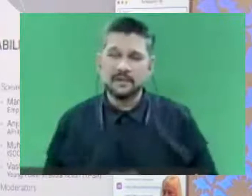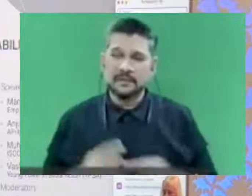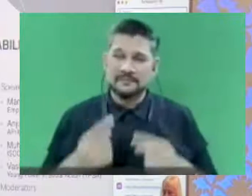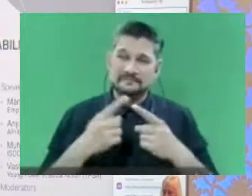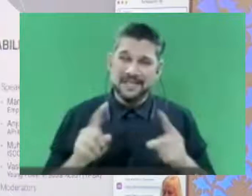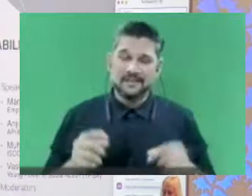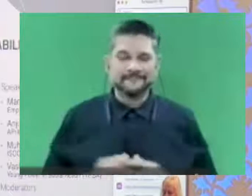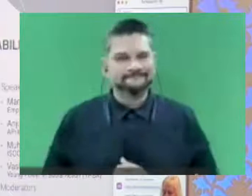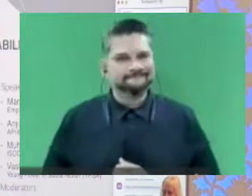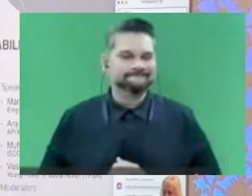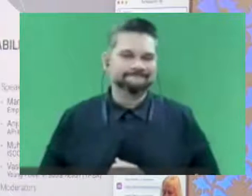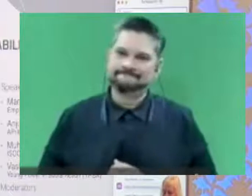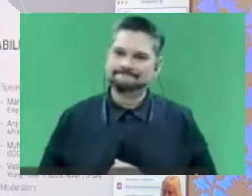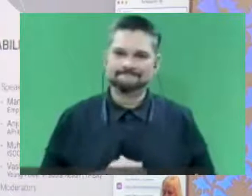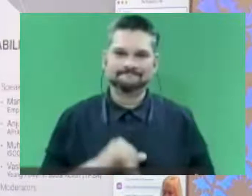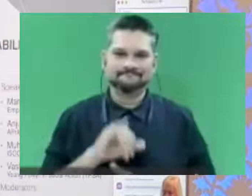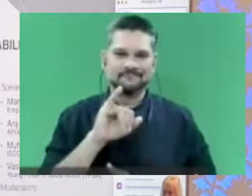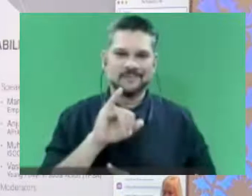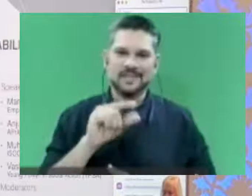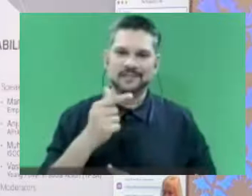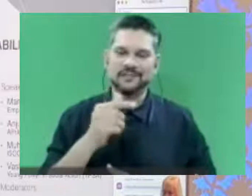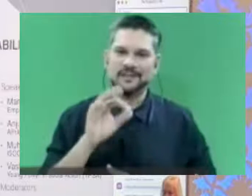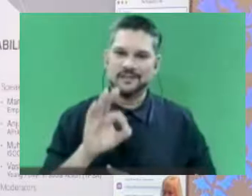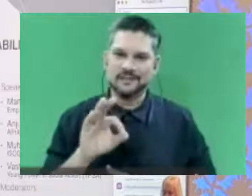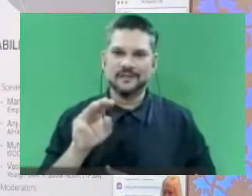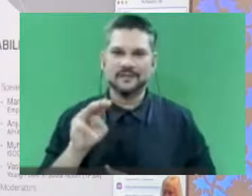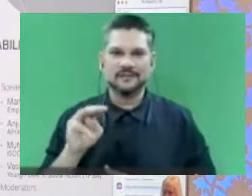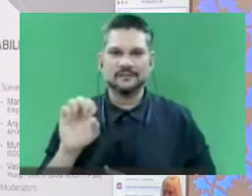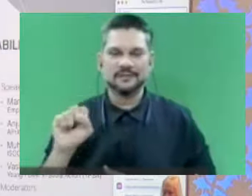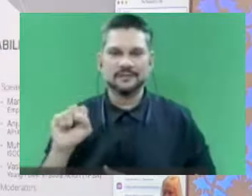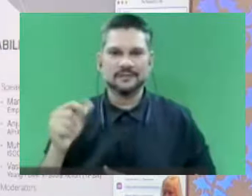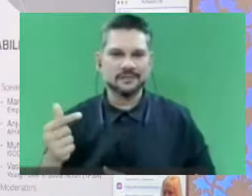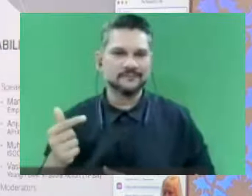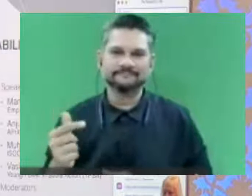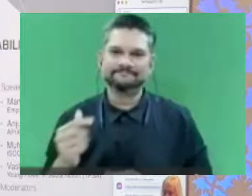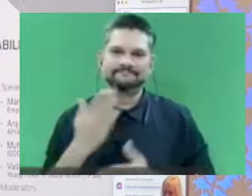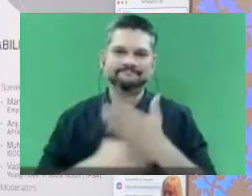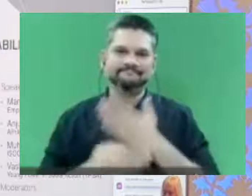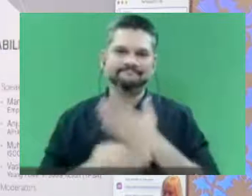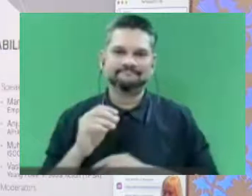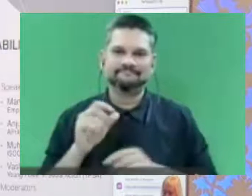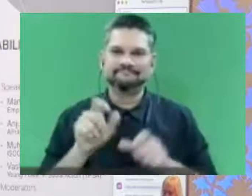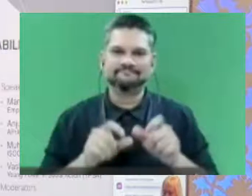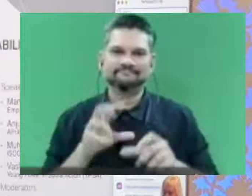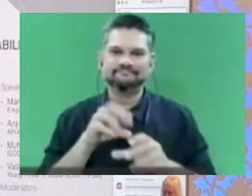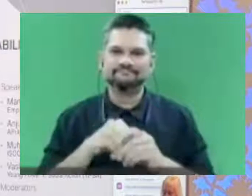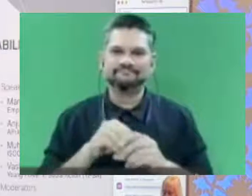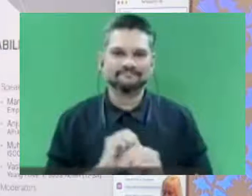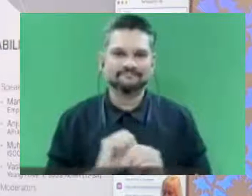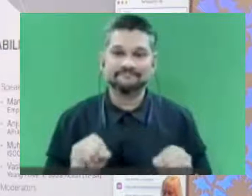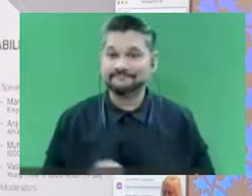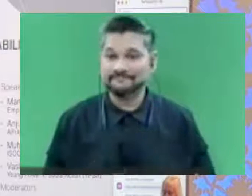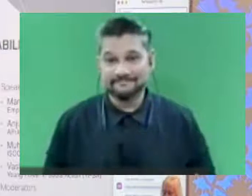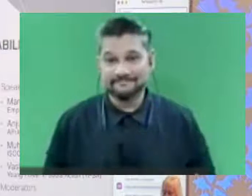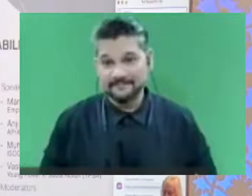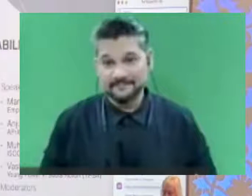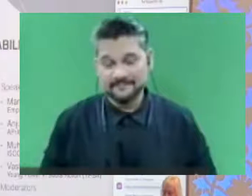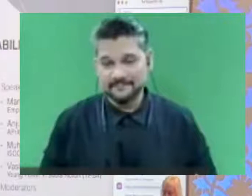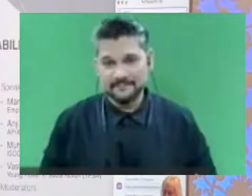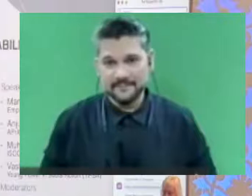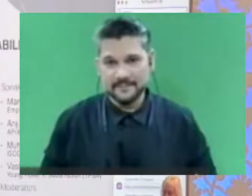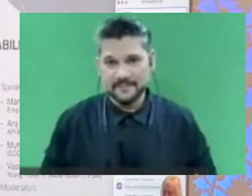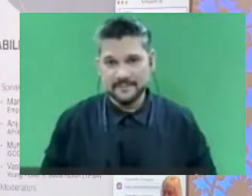today's IGF MSD doesn't have a person with disability included, and also